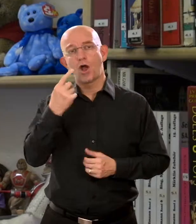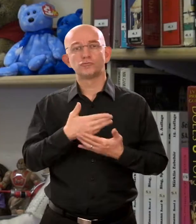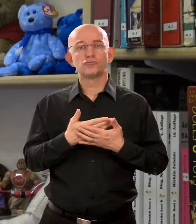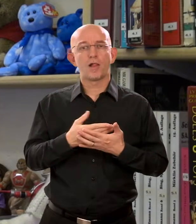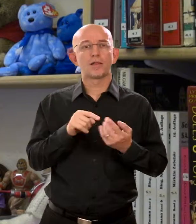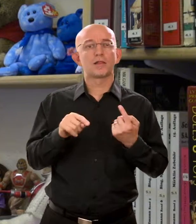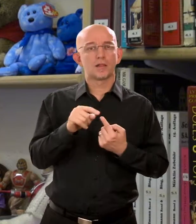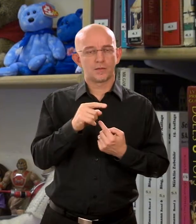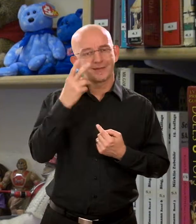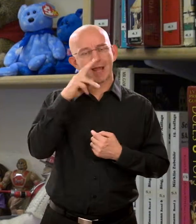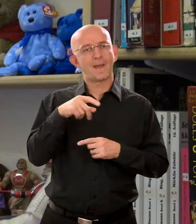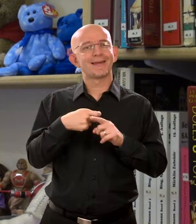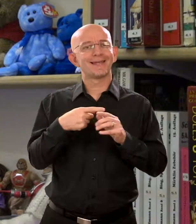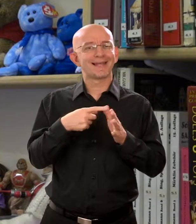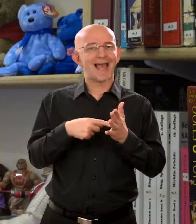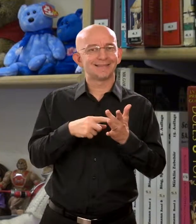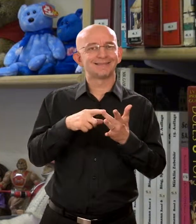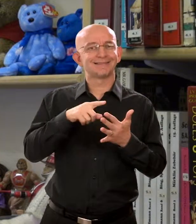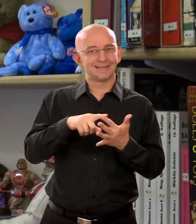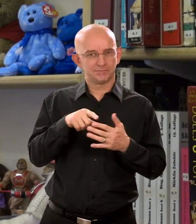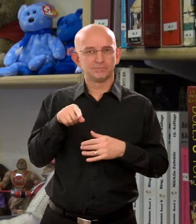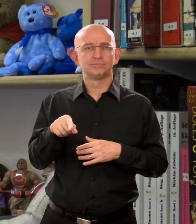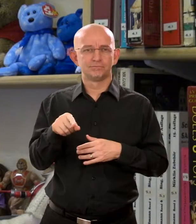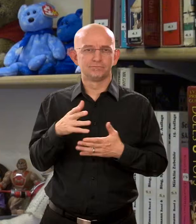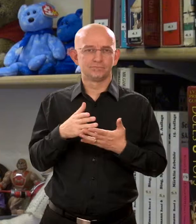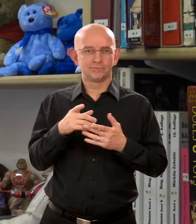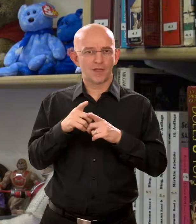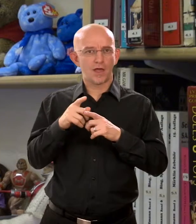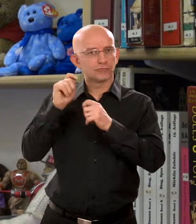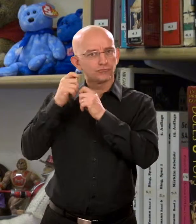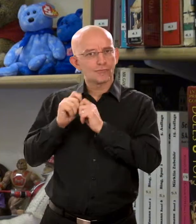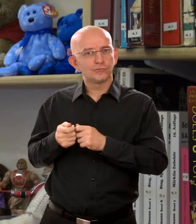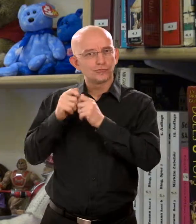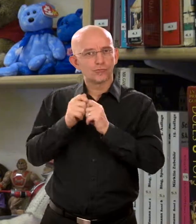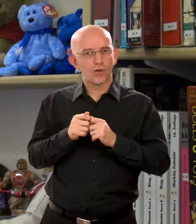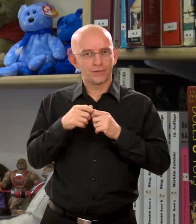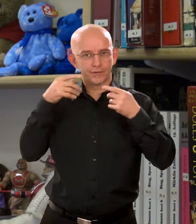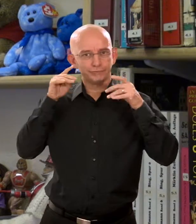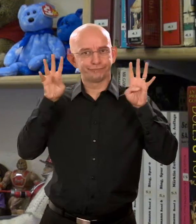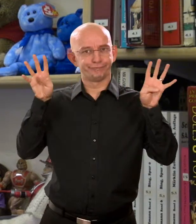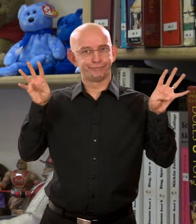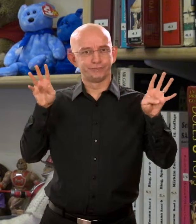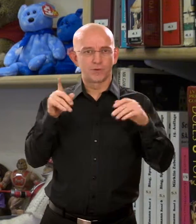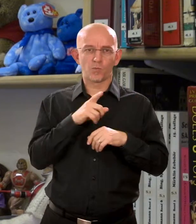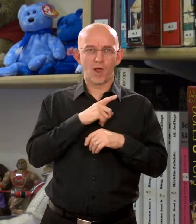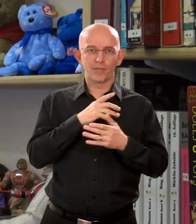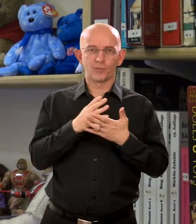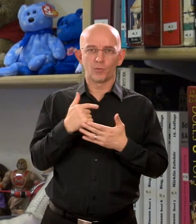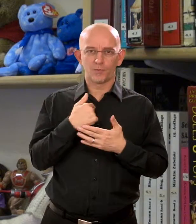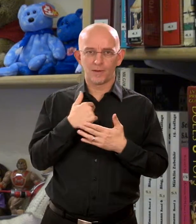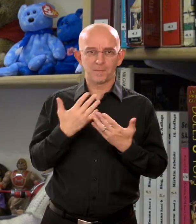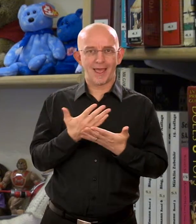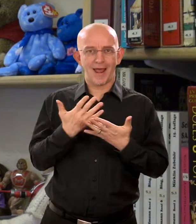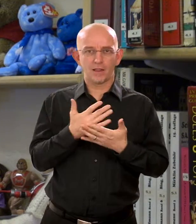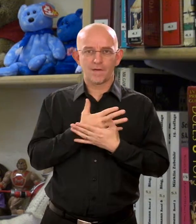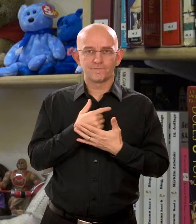I remember one of my first dolls, she was called Katie, and she had kind of dreadlocked hair that stands up on end, because I